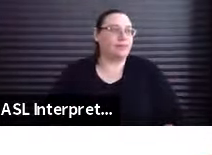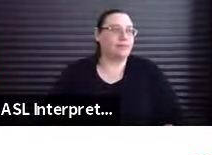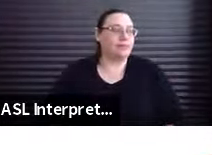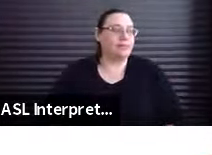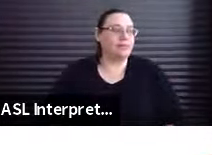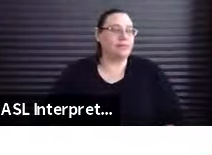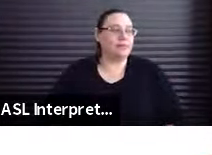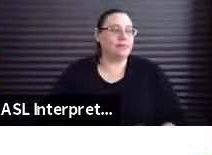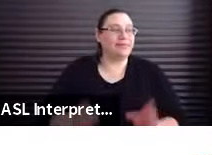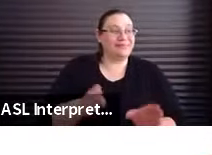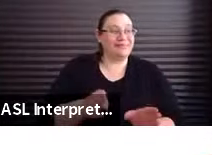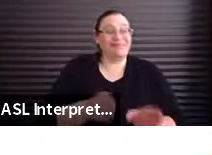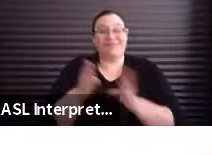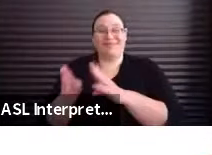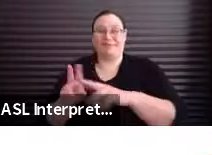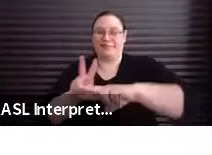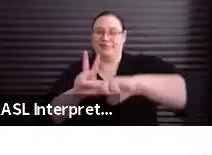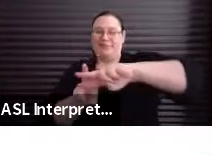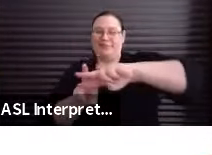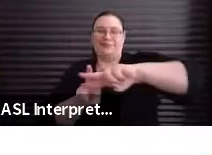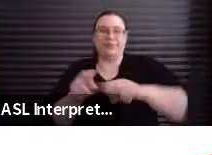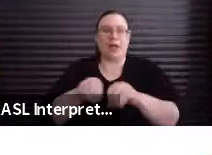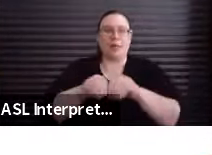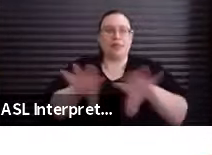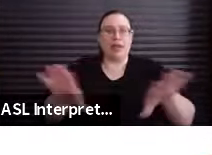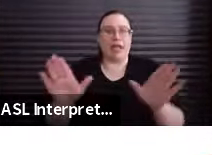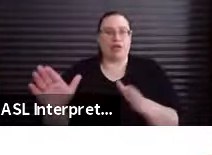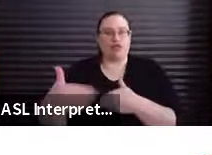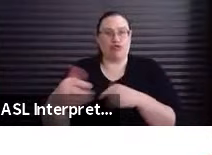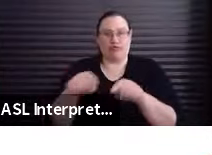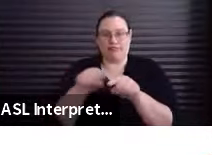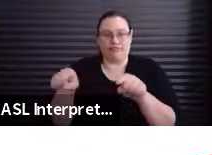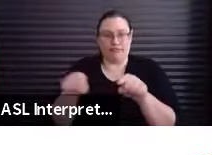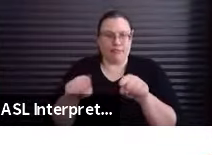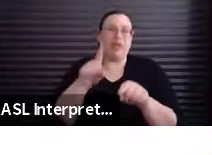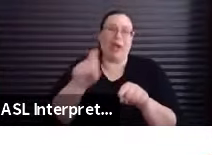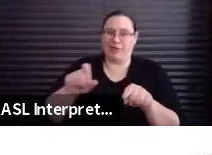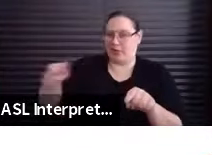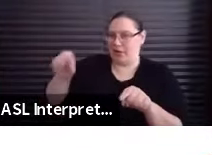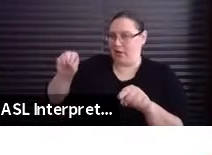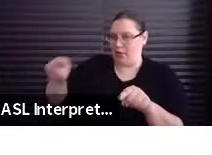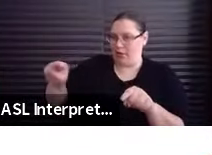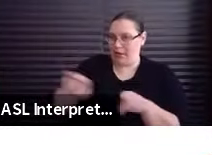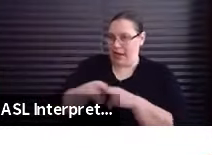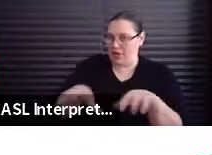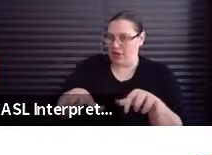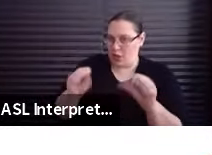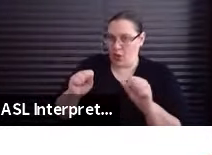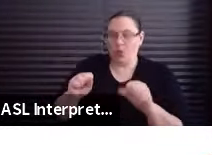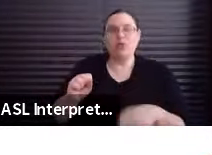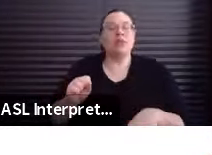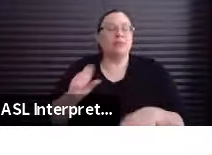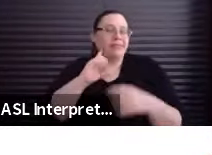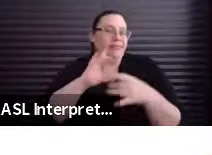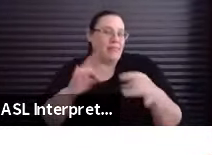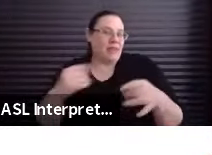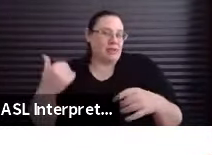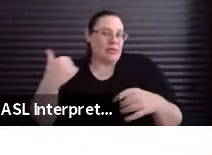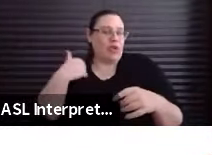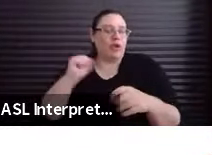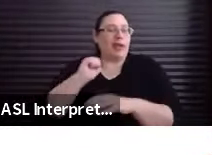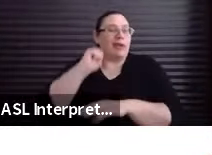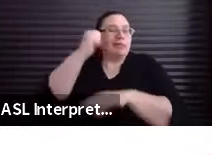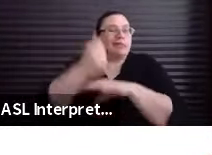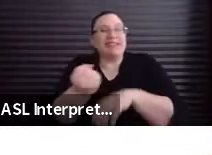The next closed caption is breakout rooms. And again, this has to be turned on as the host. But as I said before, you can create